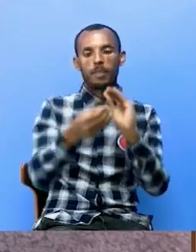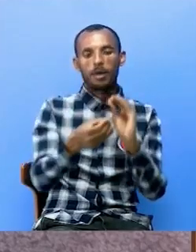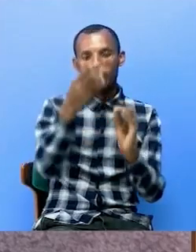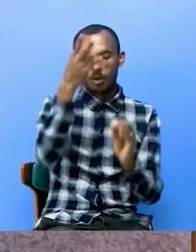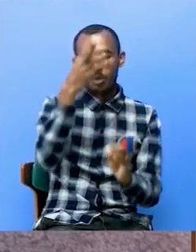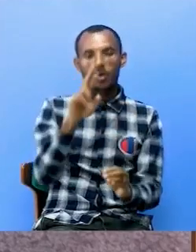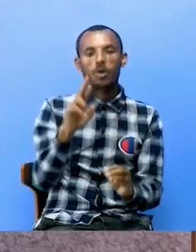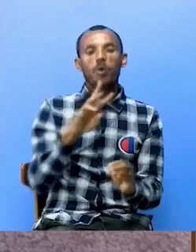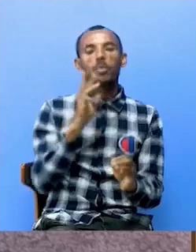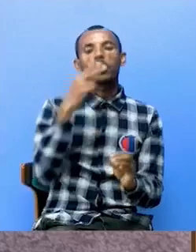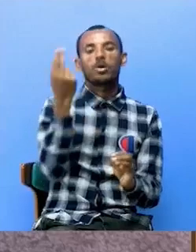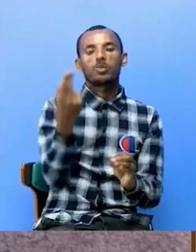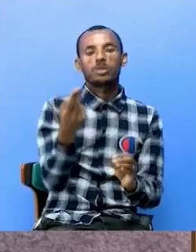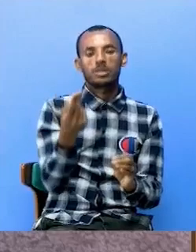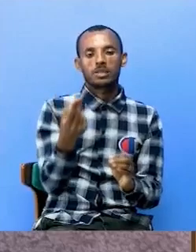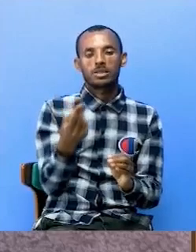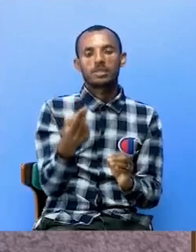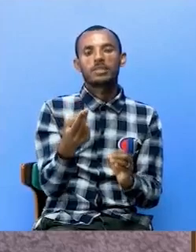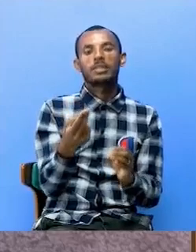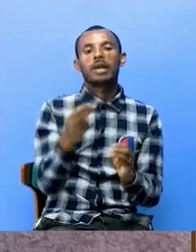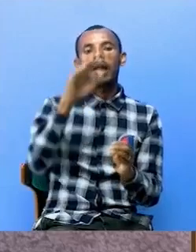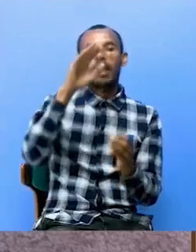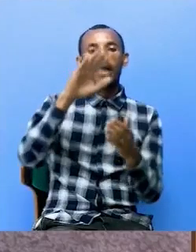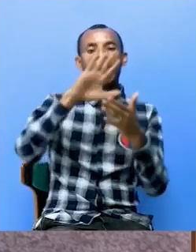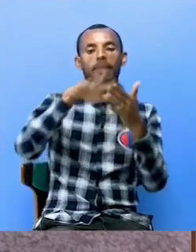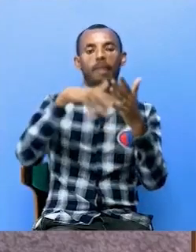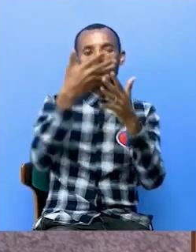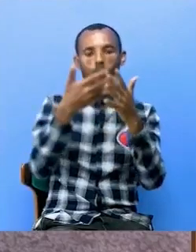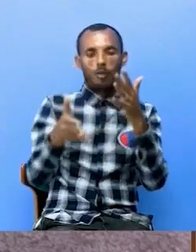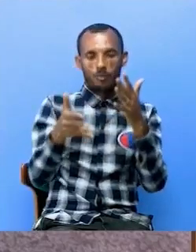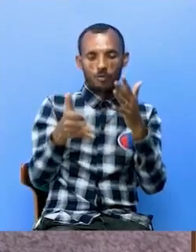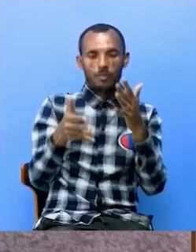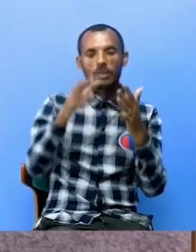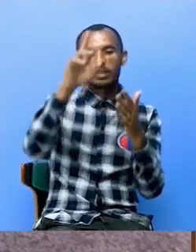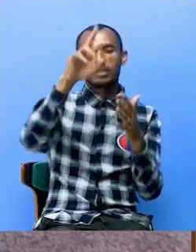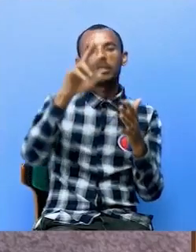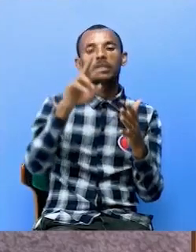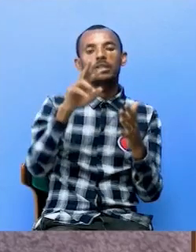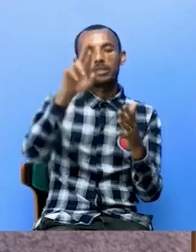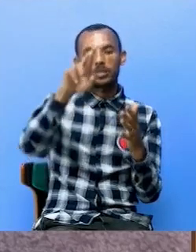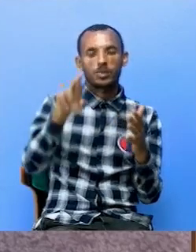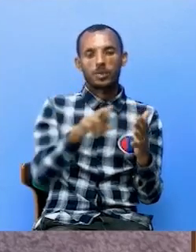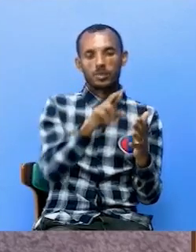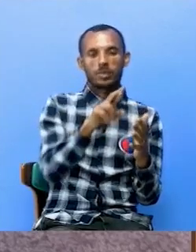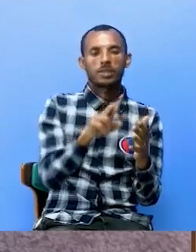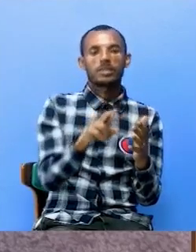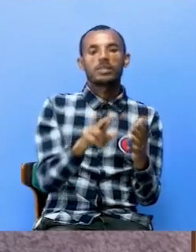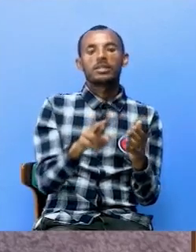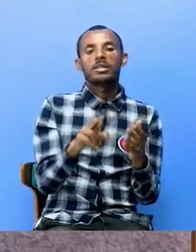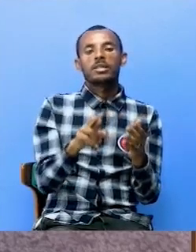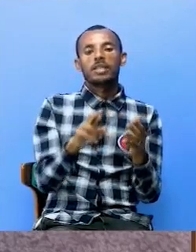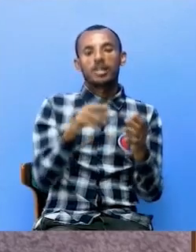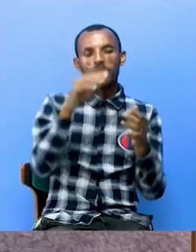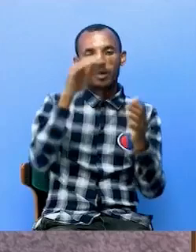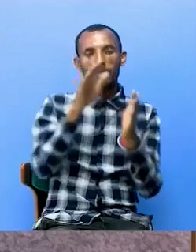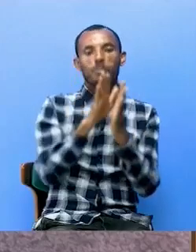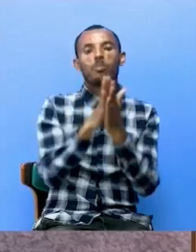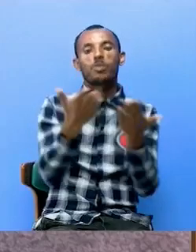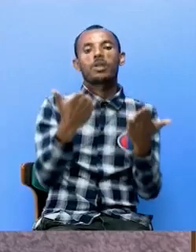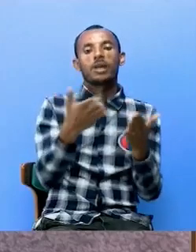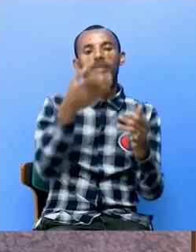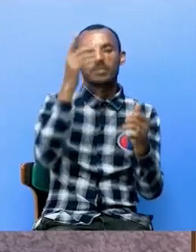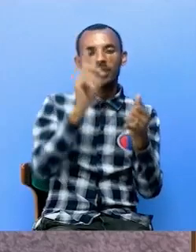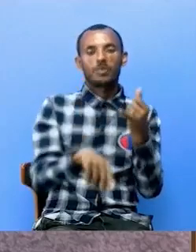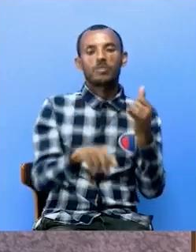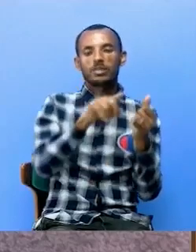or we use a table of squares, okay? In your textbook, at the end of your textbook,